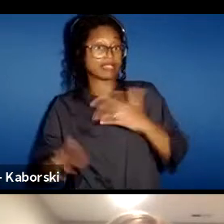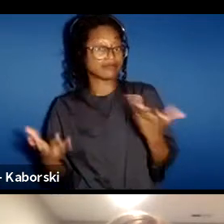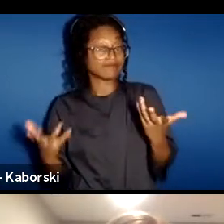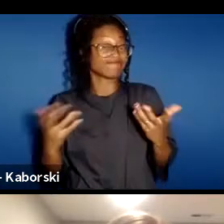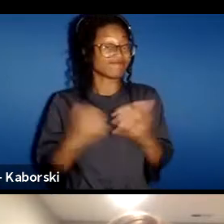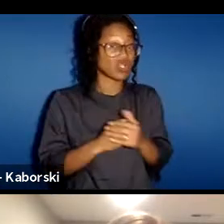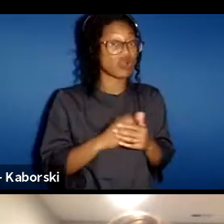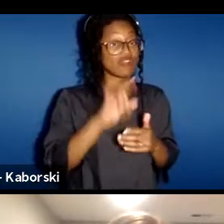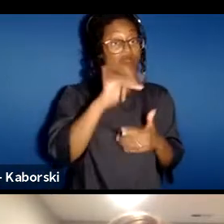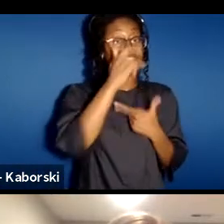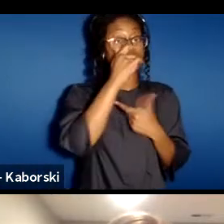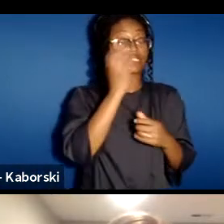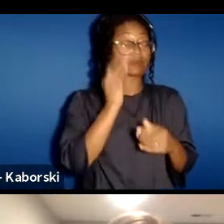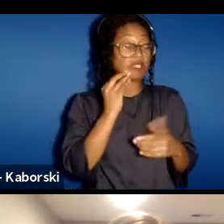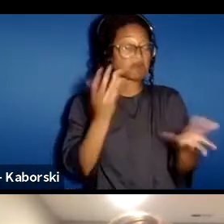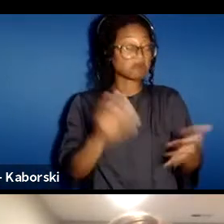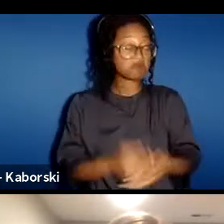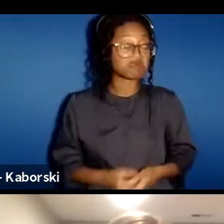was interesting.